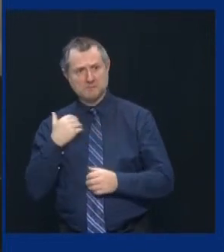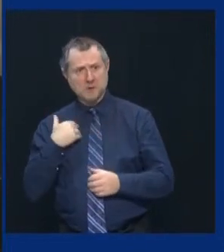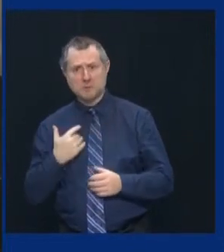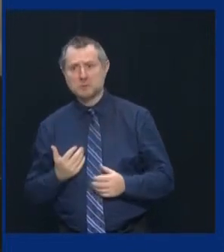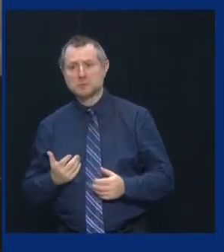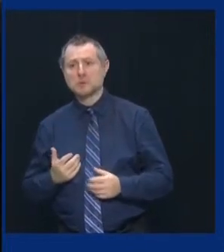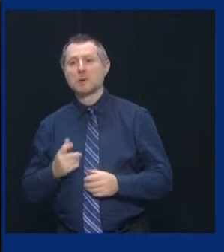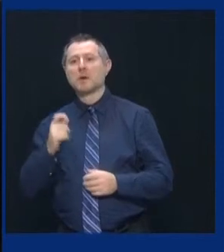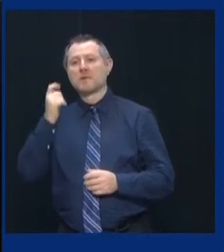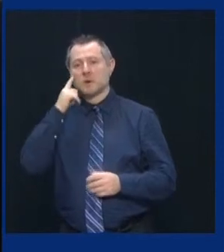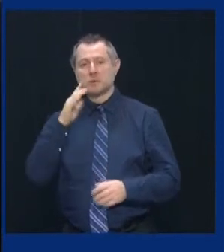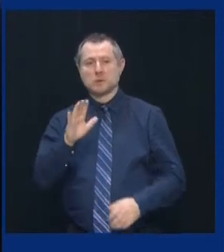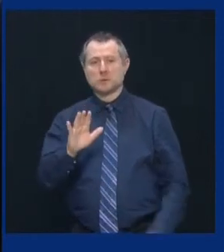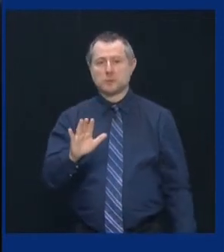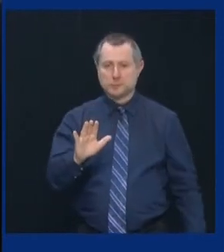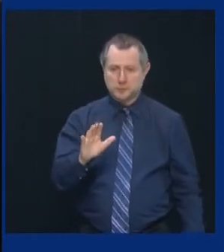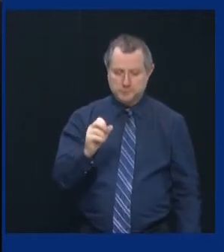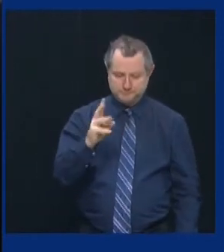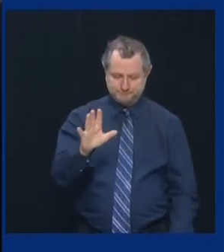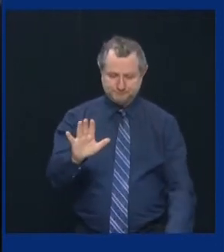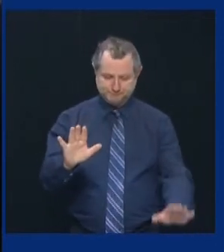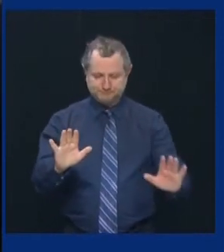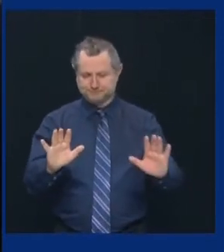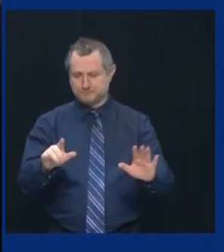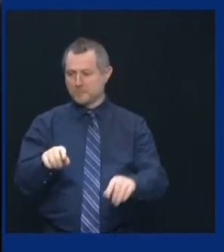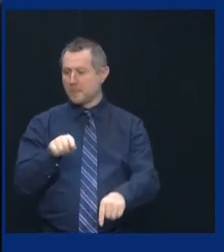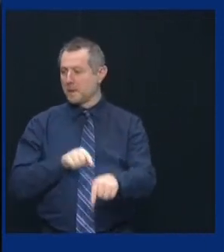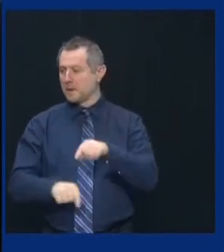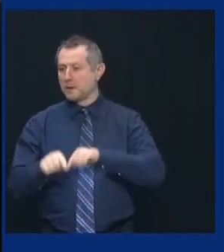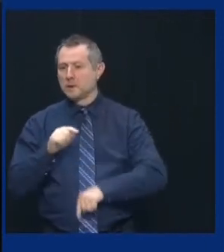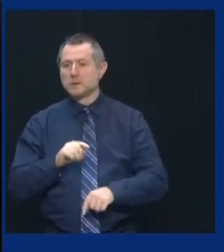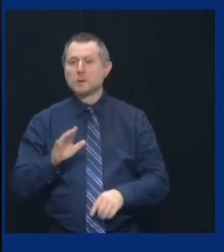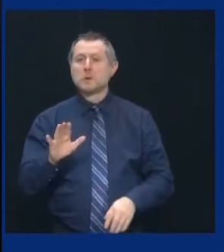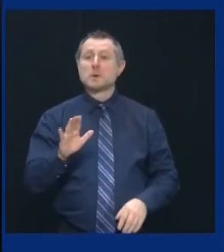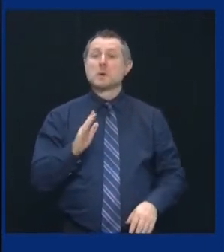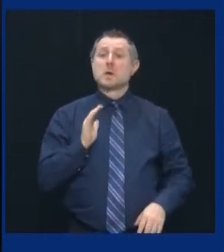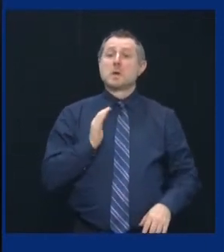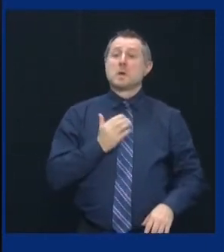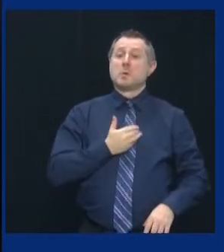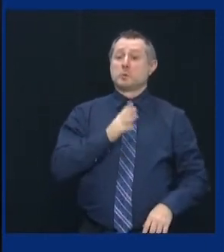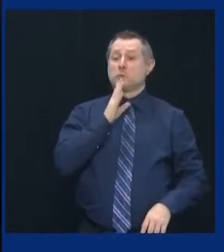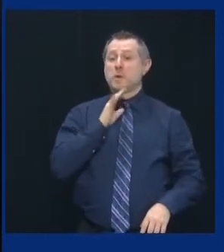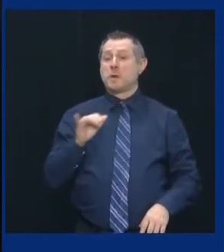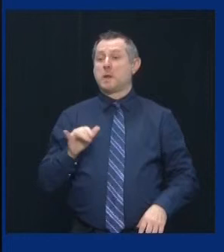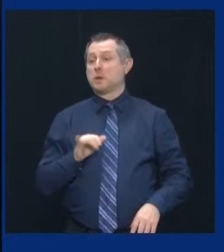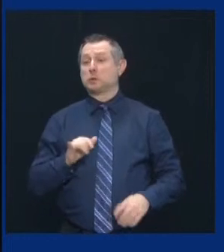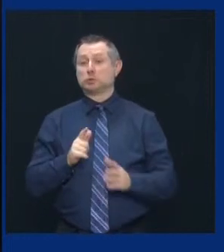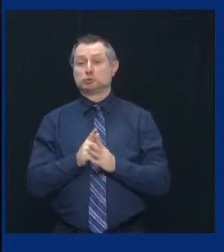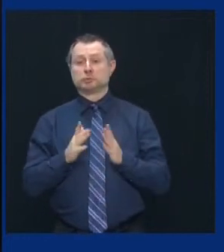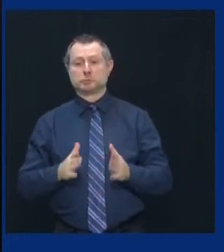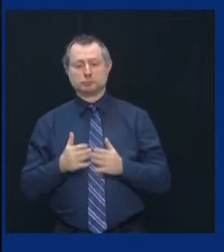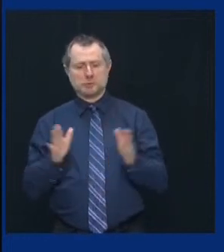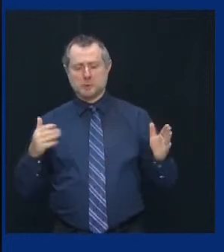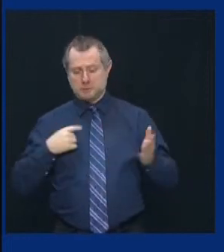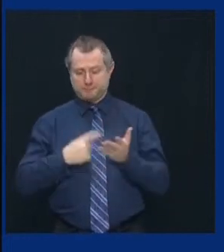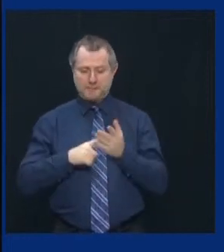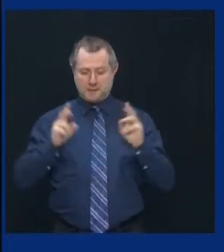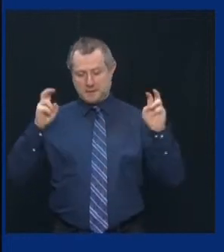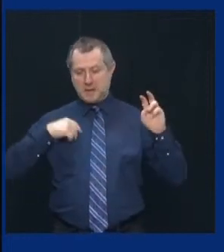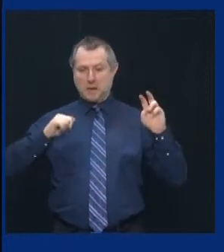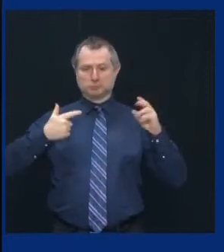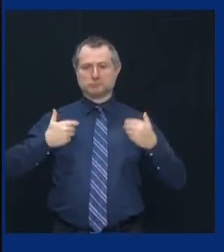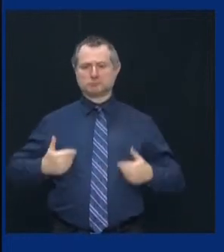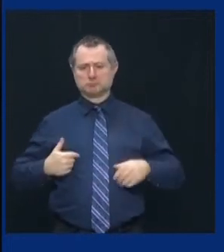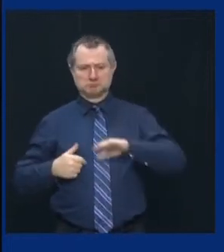let's take a step back. I don't want to put on my former Attorney General hat, and I'll ask Dr. Zucker for his response. But look,